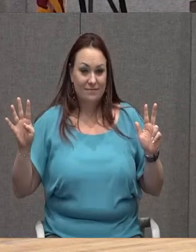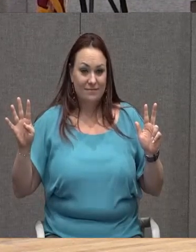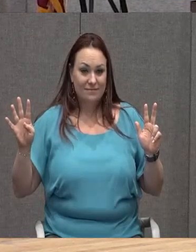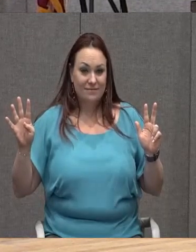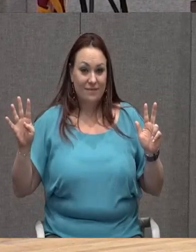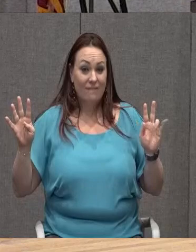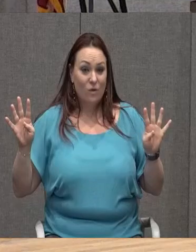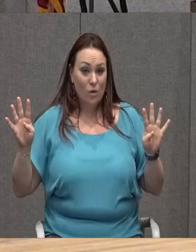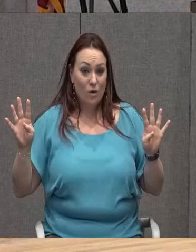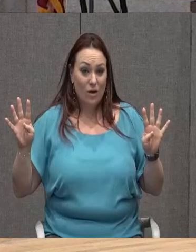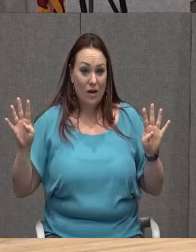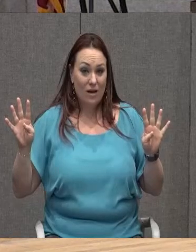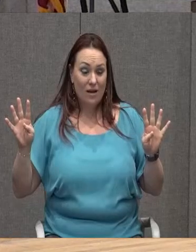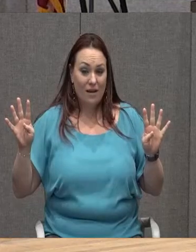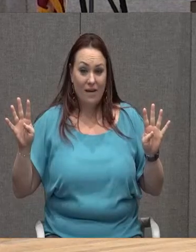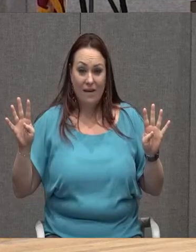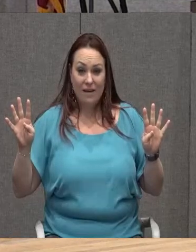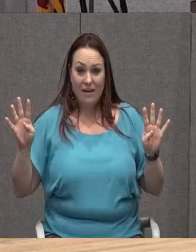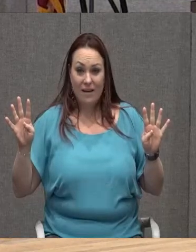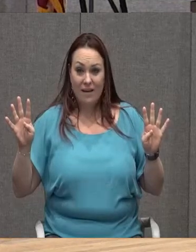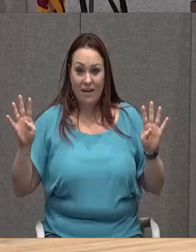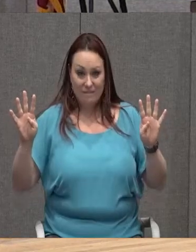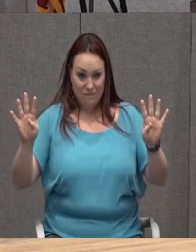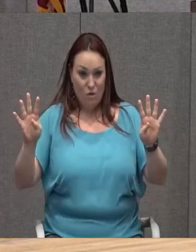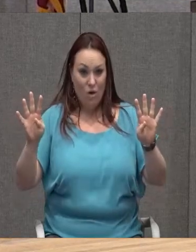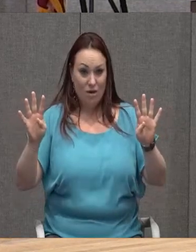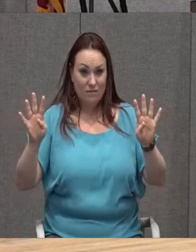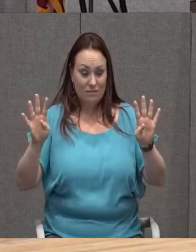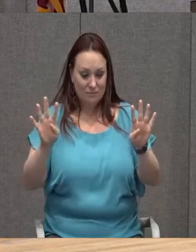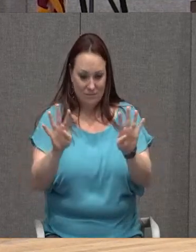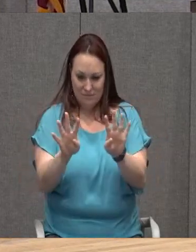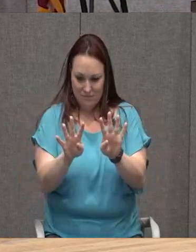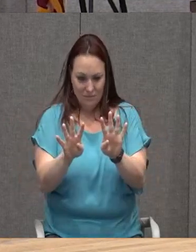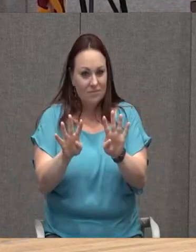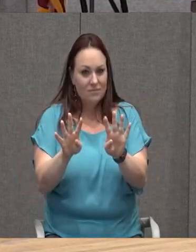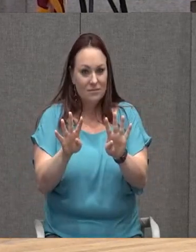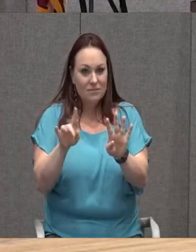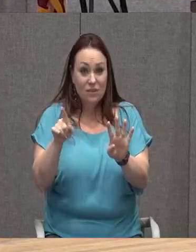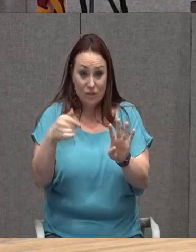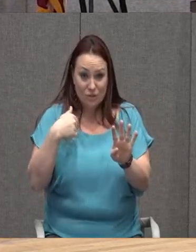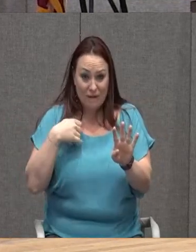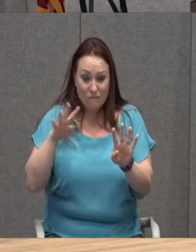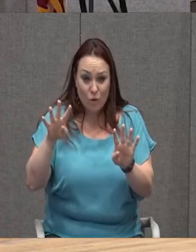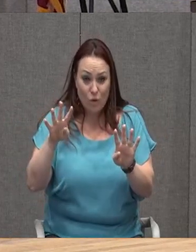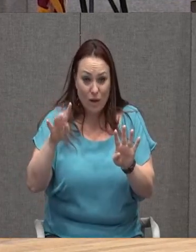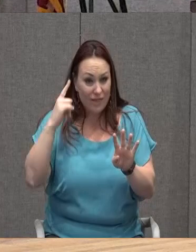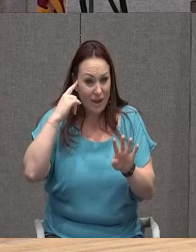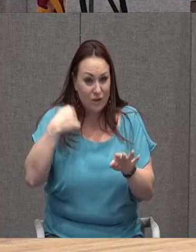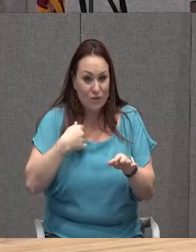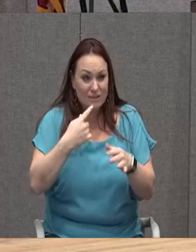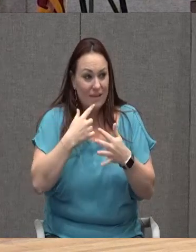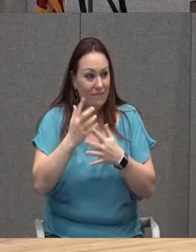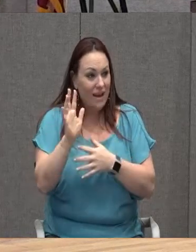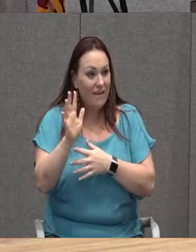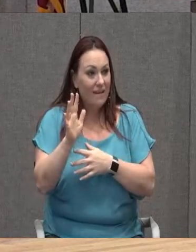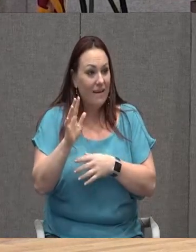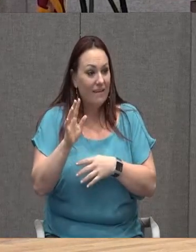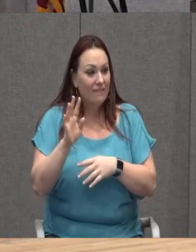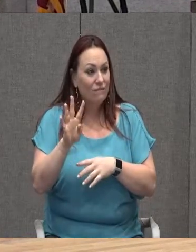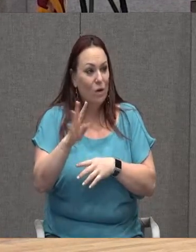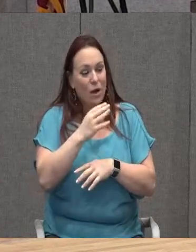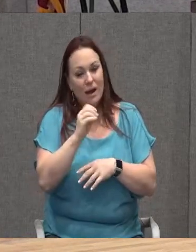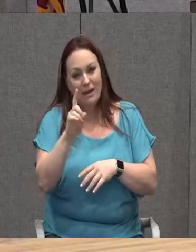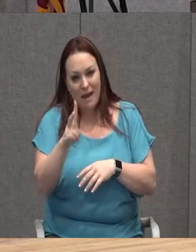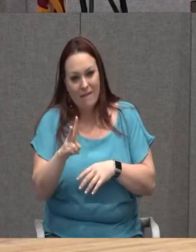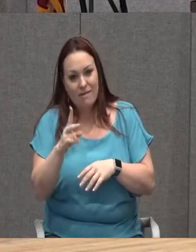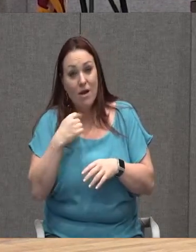4. Oh, good job. How many did you end up with? 4. You had 4? I thought I heard you say 5. No, that was 4.5. But